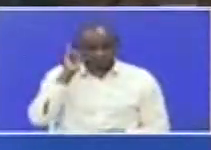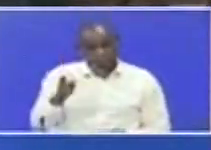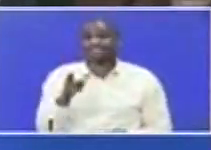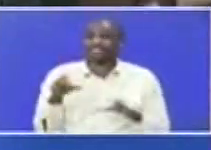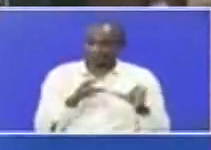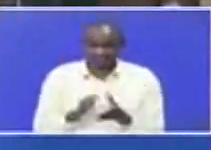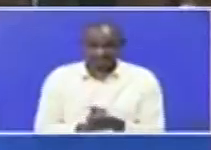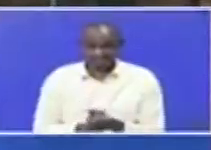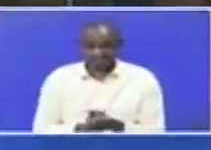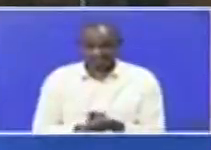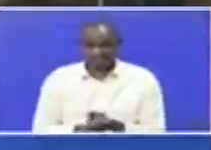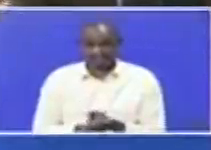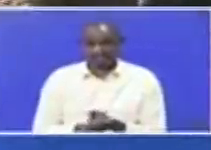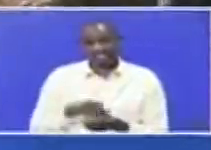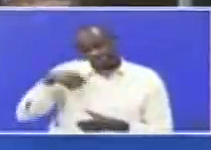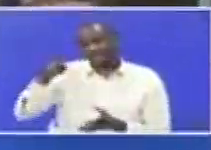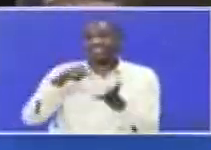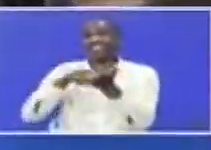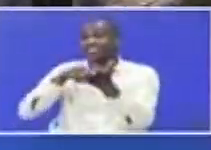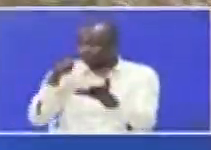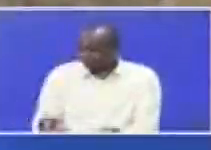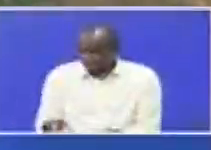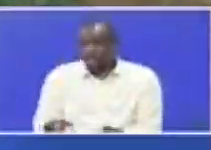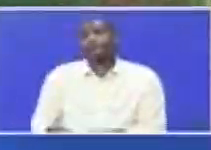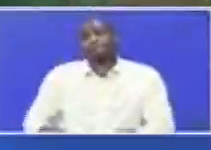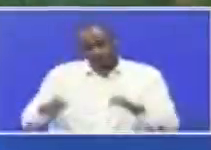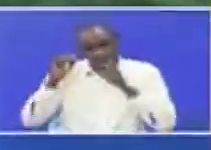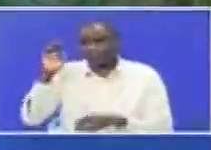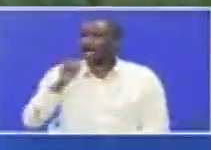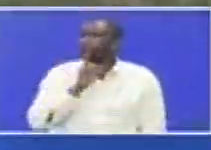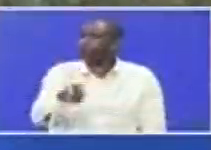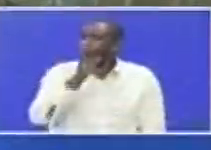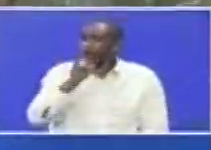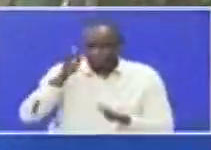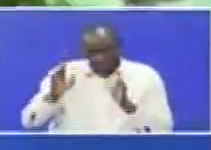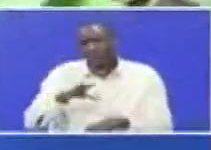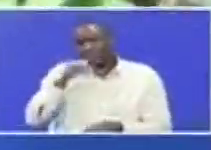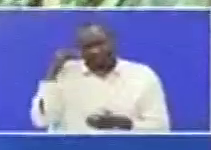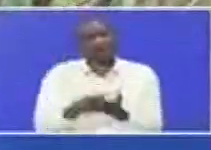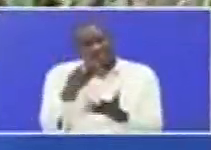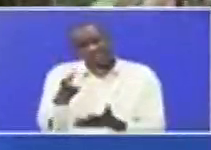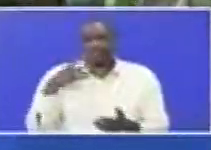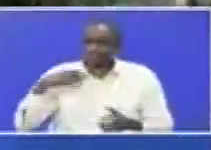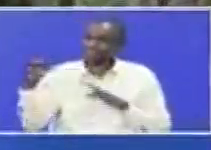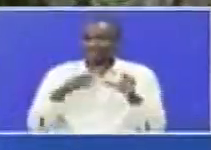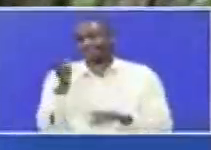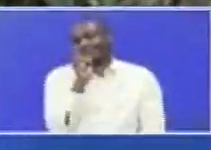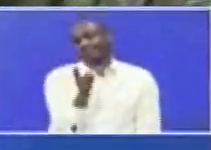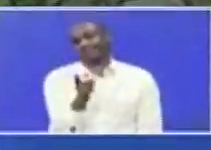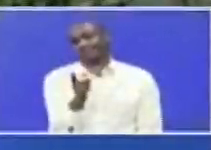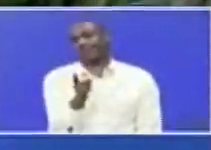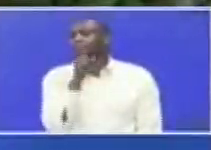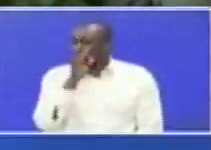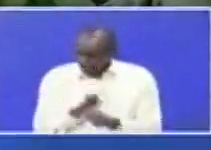The residents here insist that the man's employer had issued a warning to whoever had stolen his 4,000 shillings and